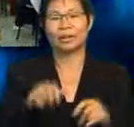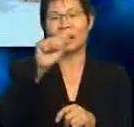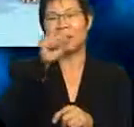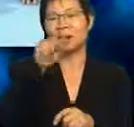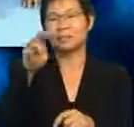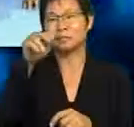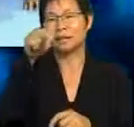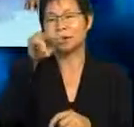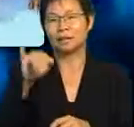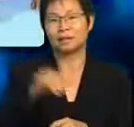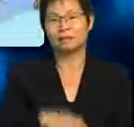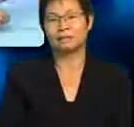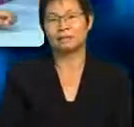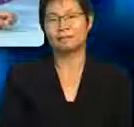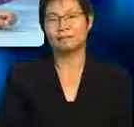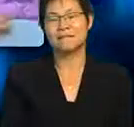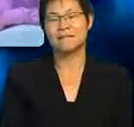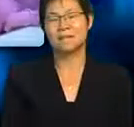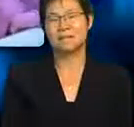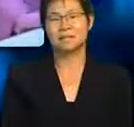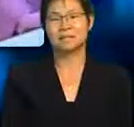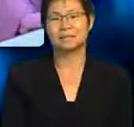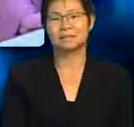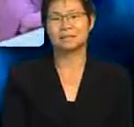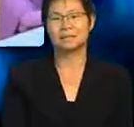Okay. Azmani.